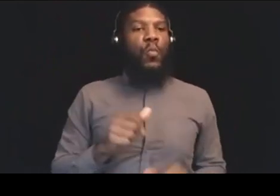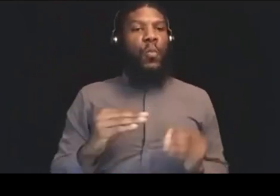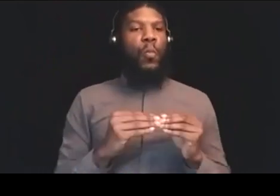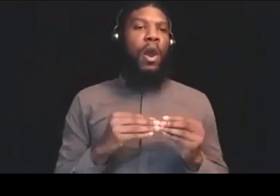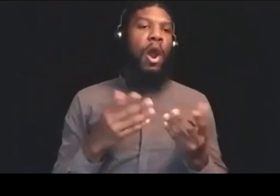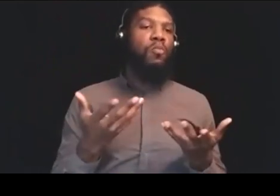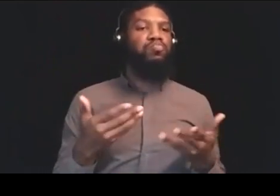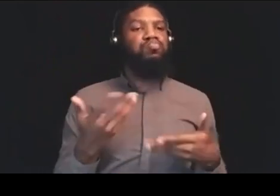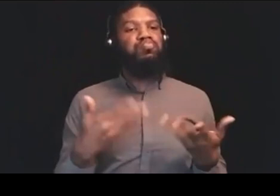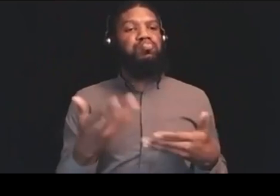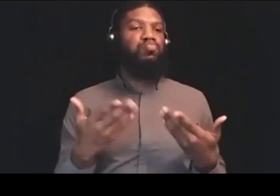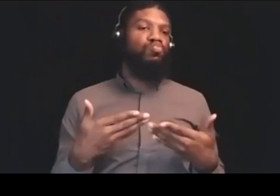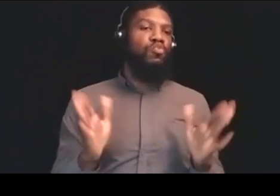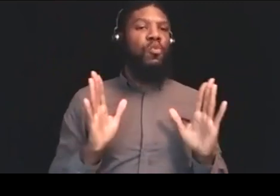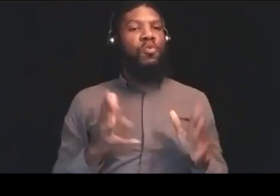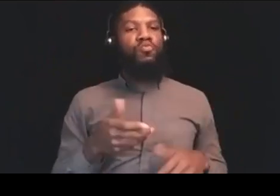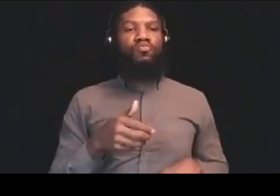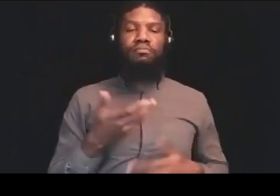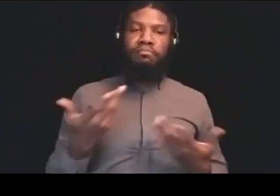I'm wondering if that,